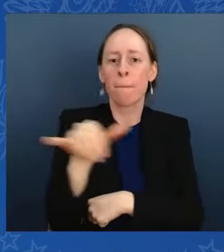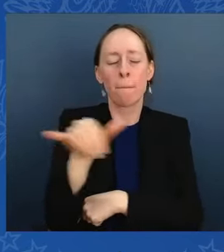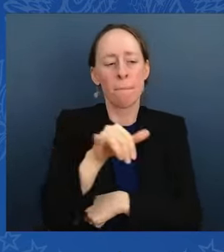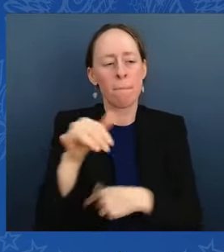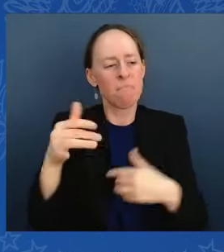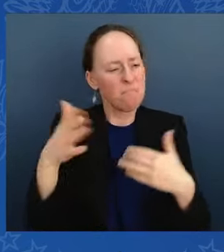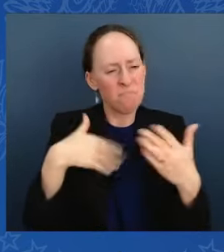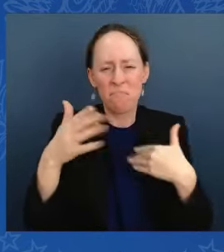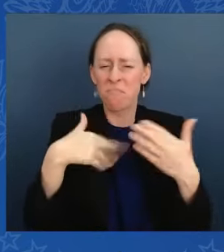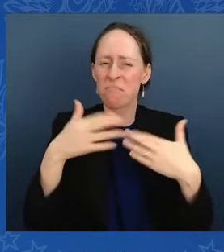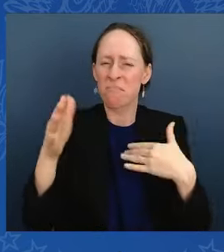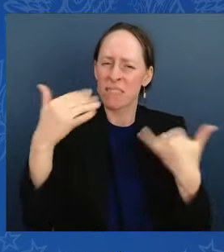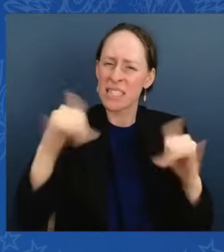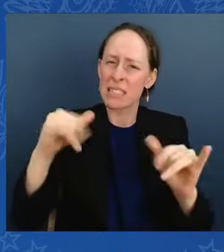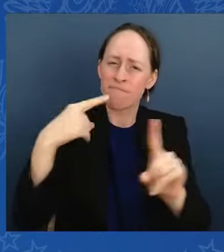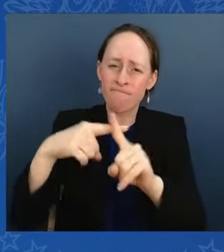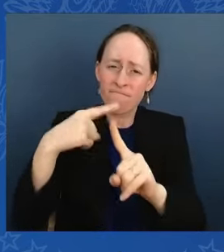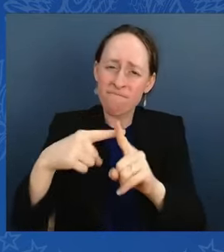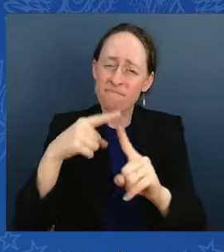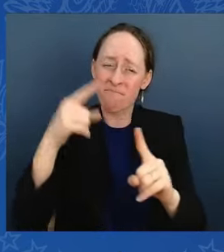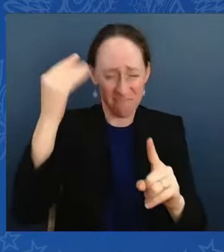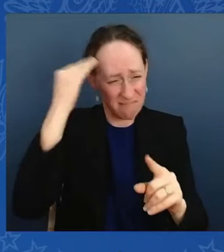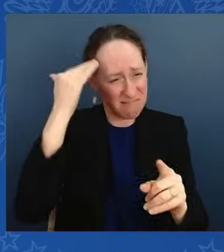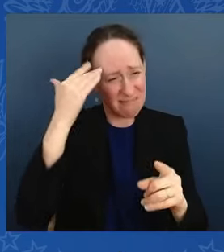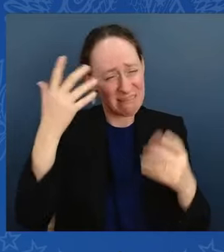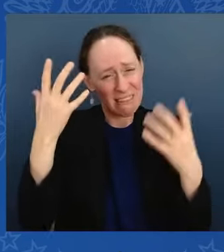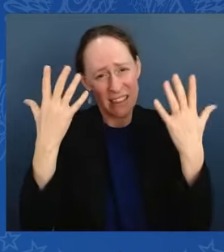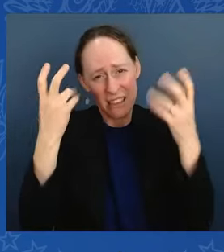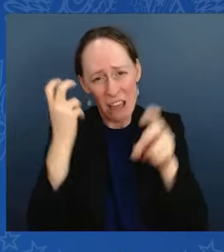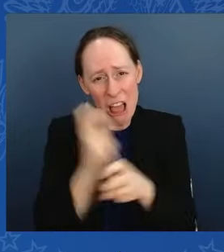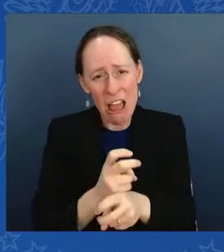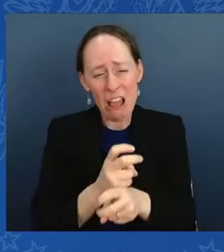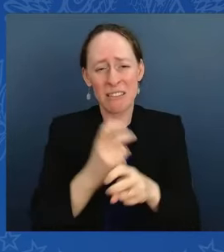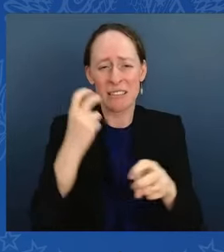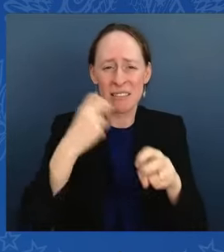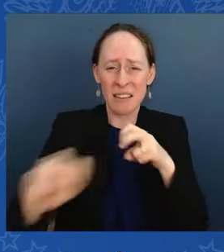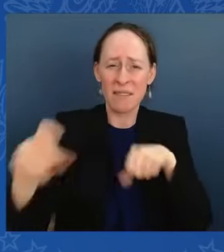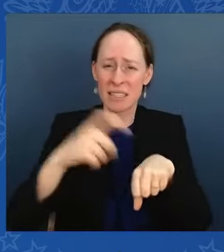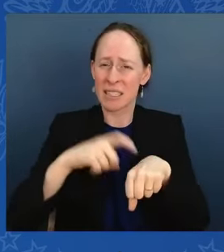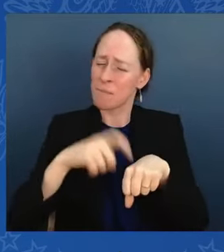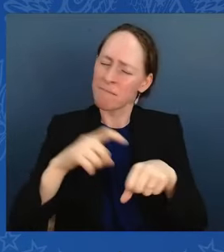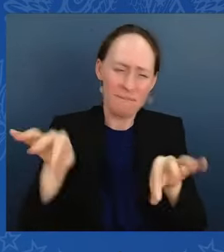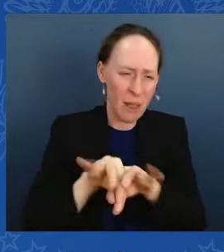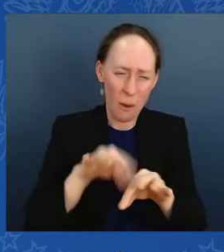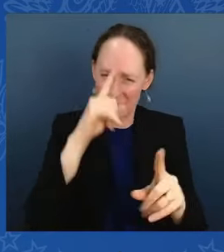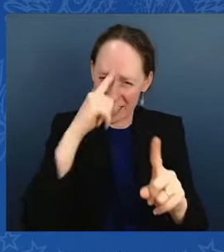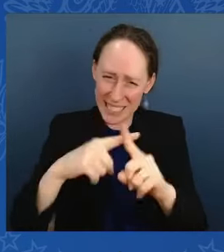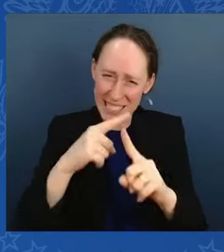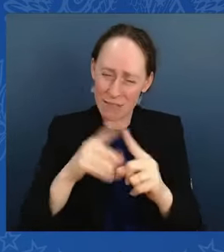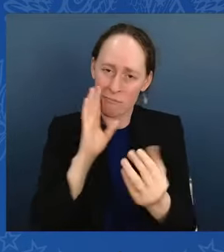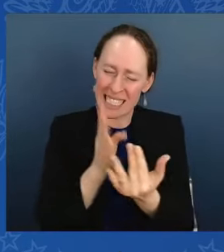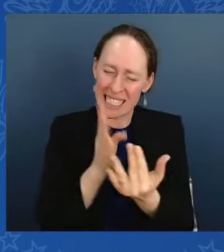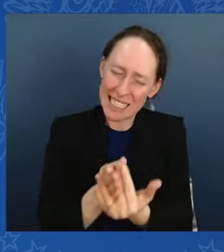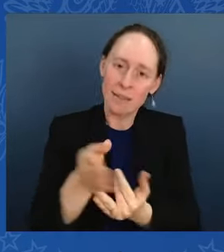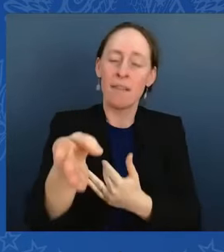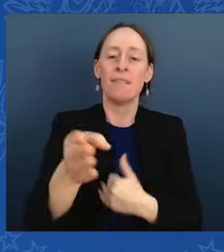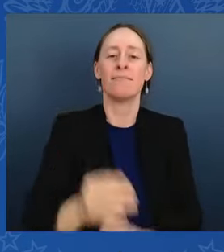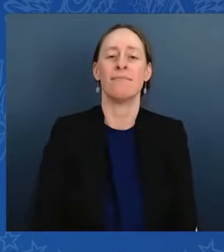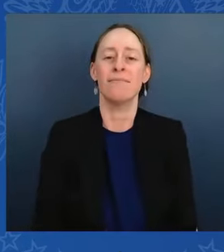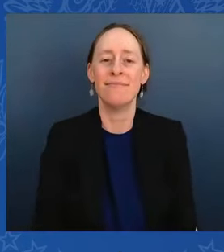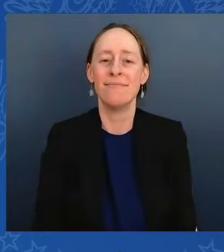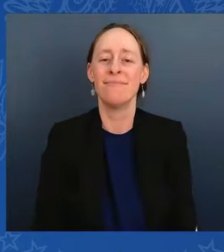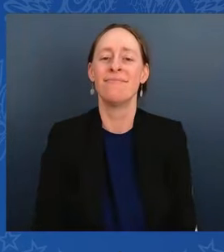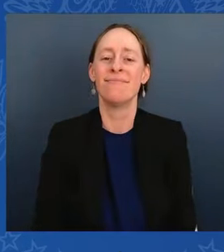difficult for our country. All the first responders, police officers, and volunteers who ran toward danger, to all